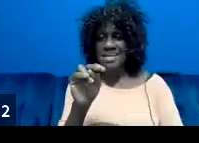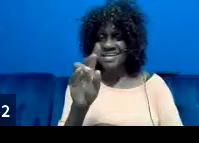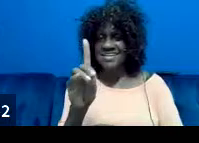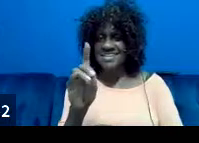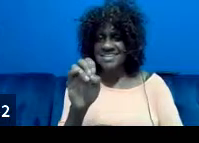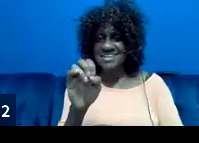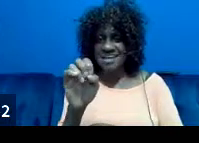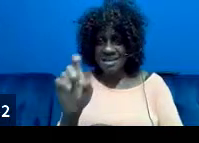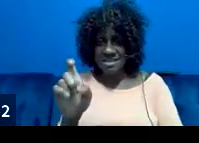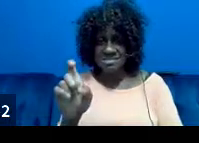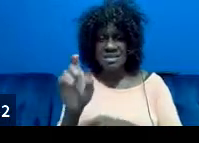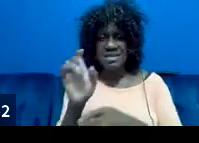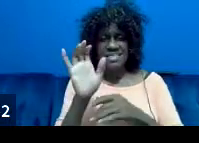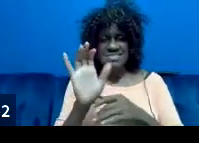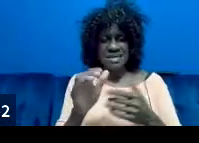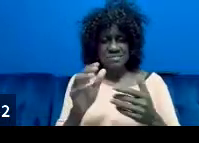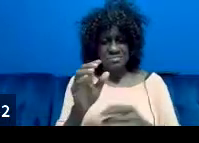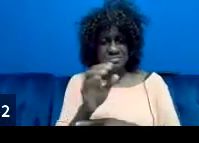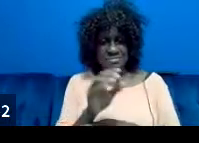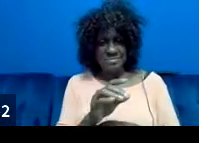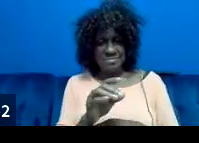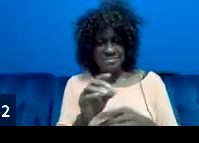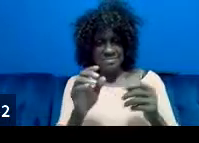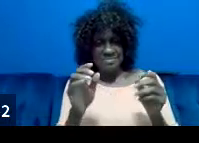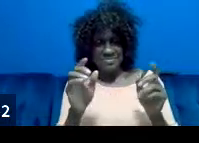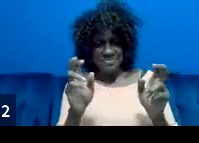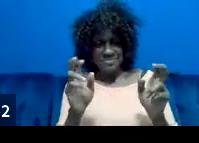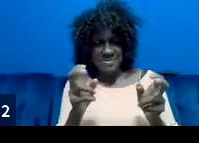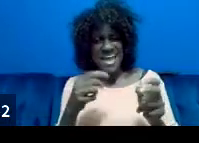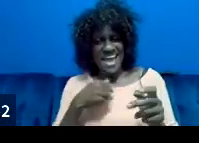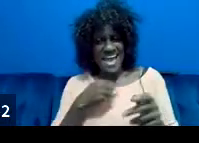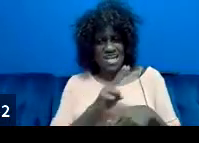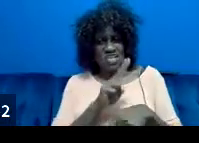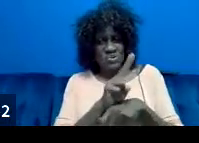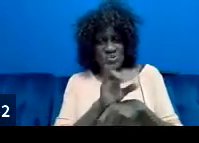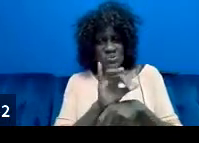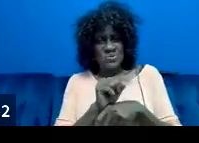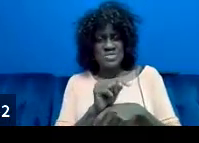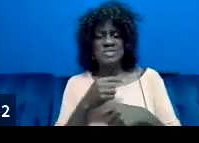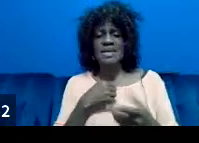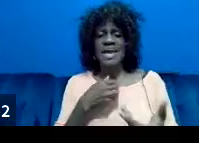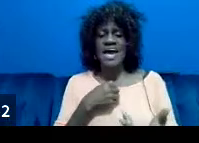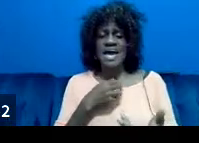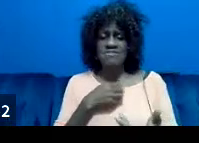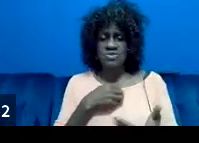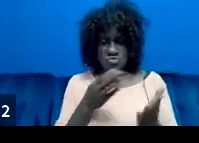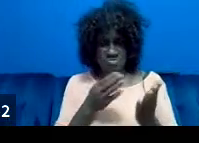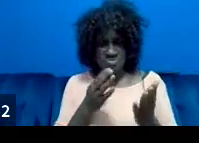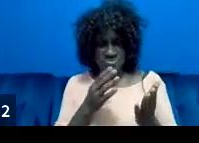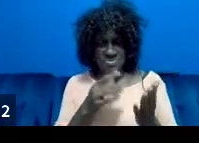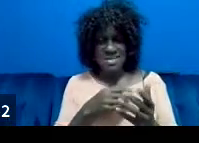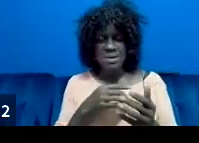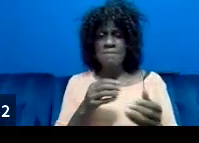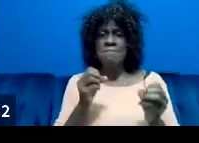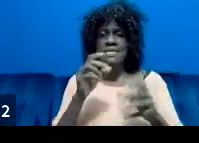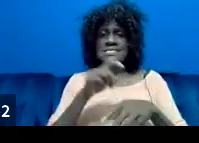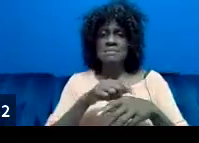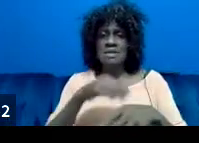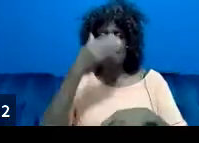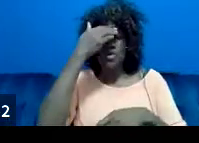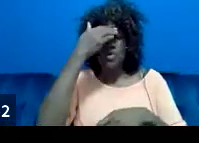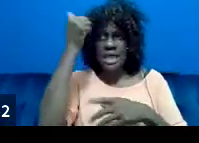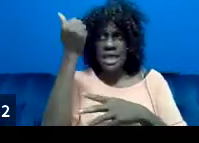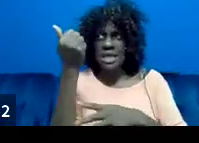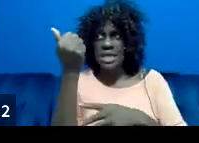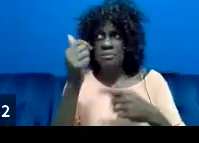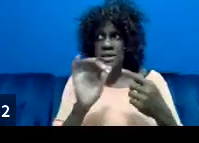And the provisional index, I use it. I mean, I still have to go to it because so oftentimes I forget a provision